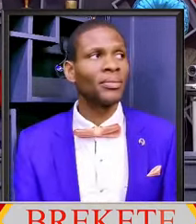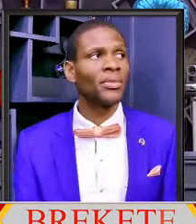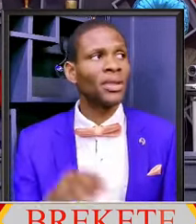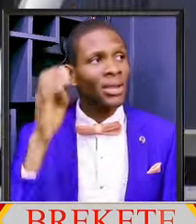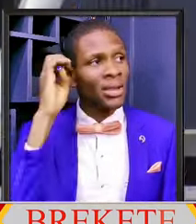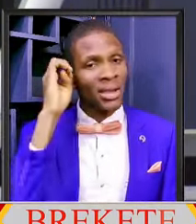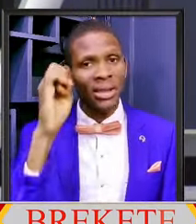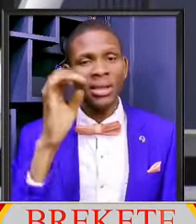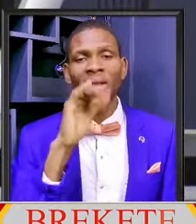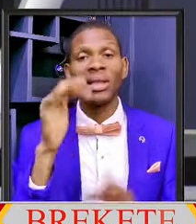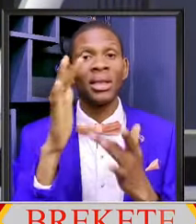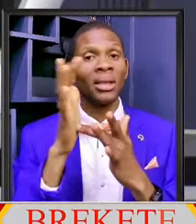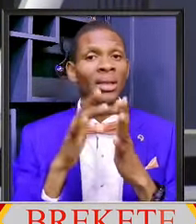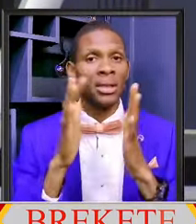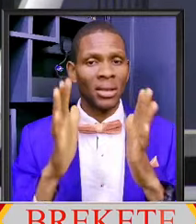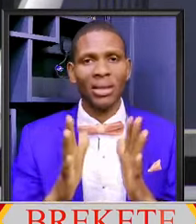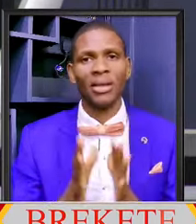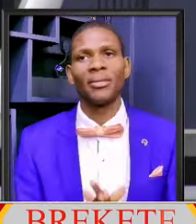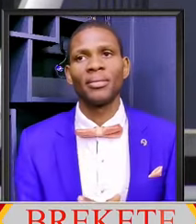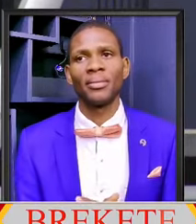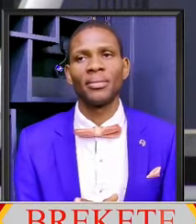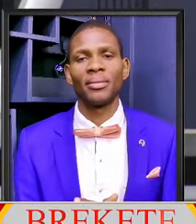He is a Christian.